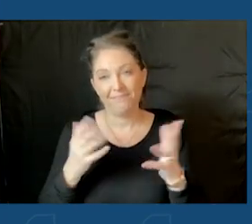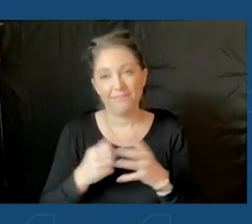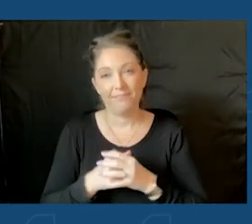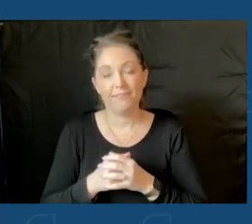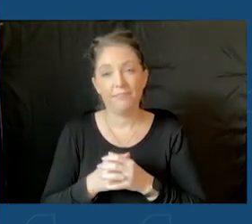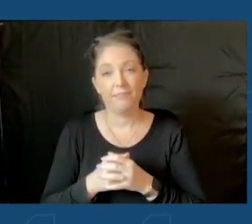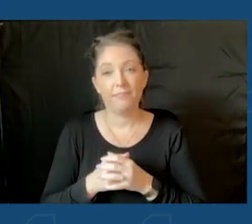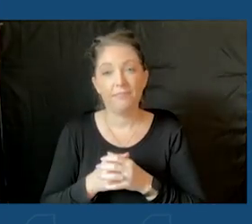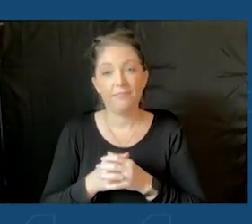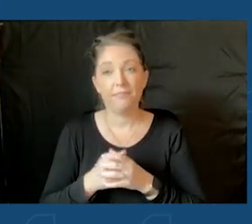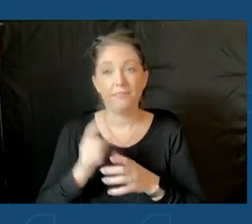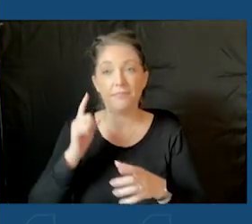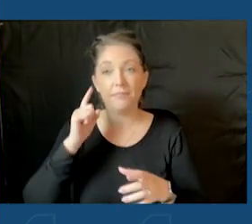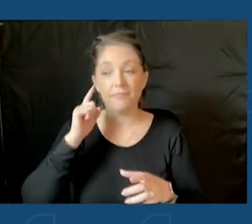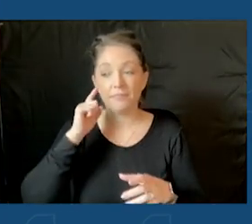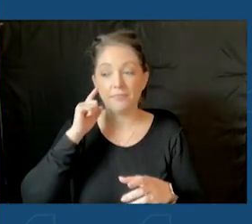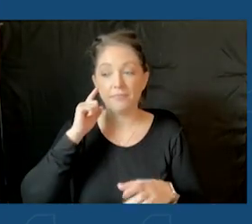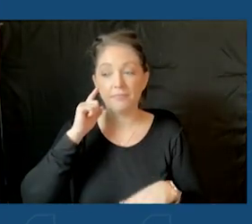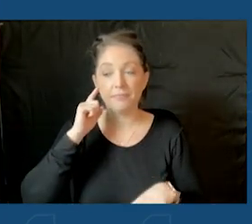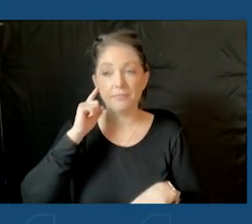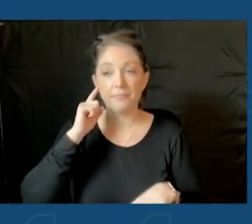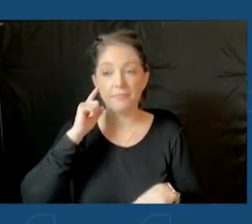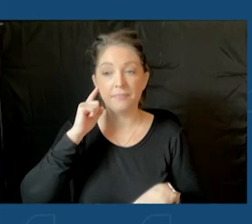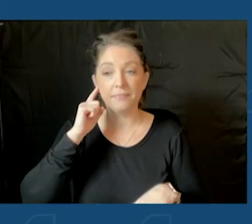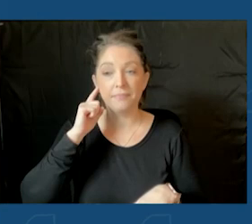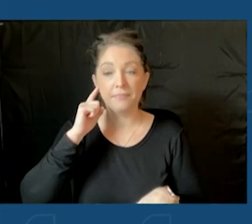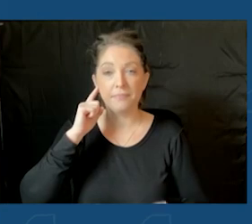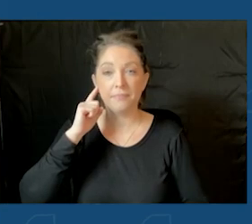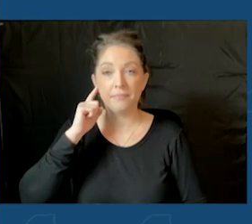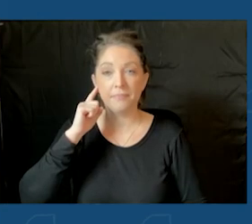Borough President, you got to stand. Borough President, stand on up,